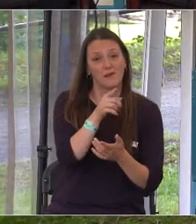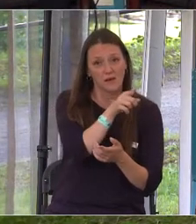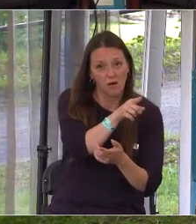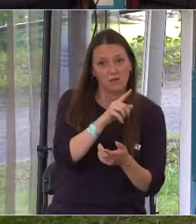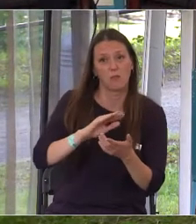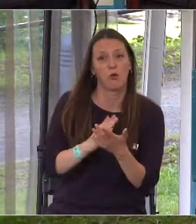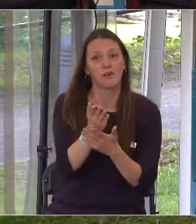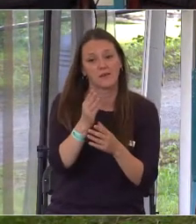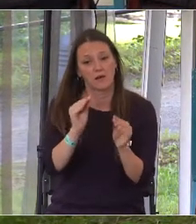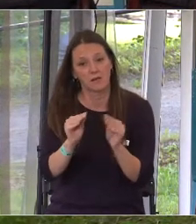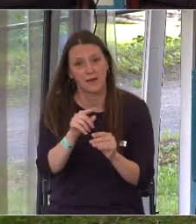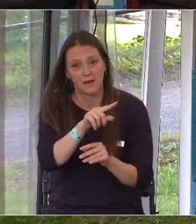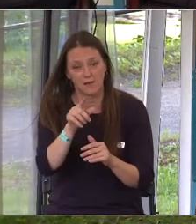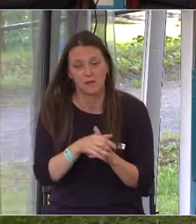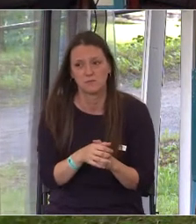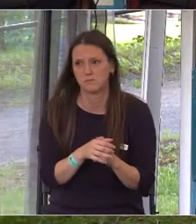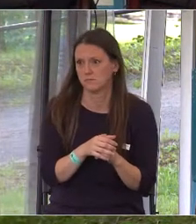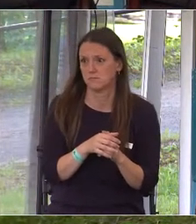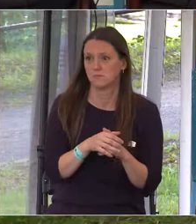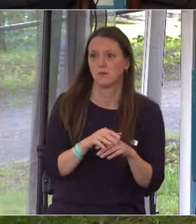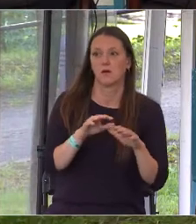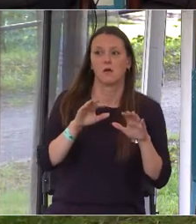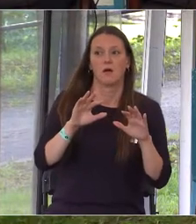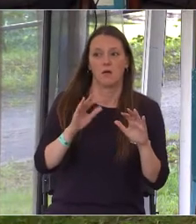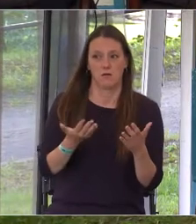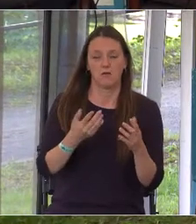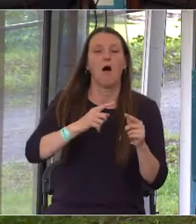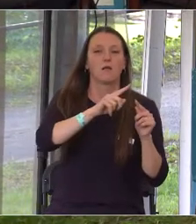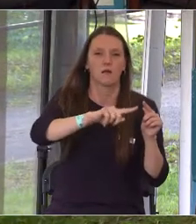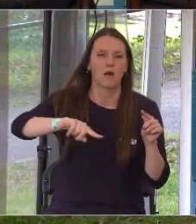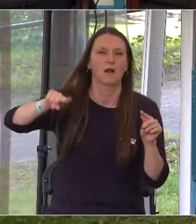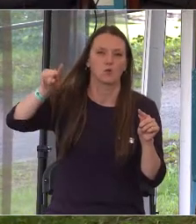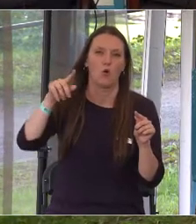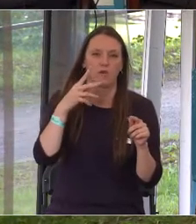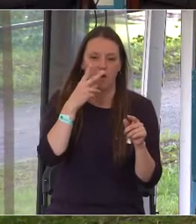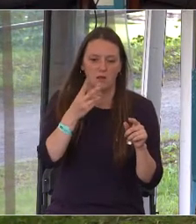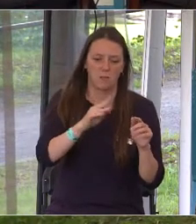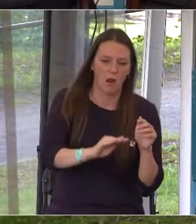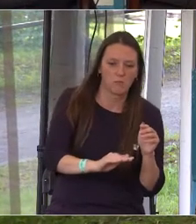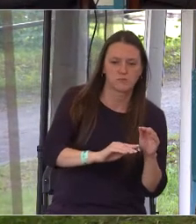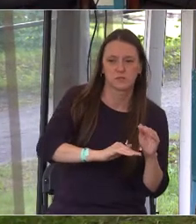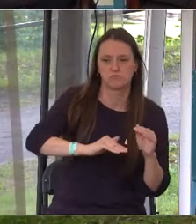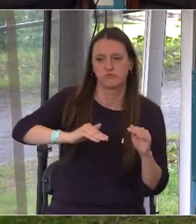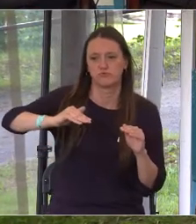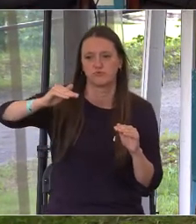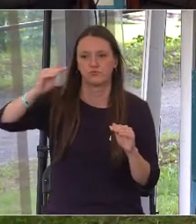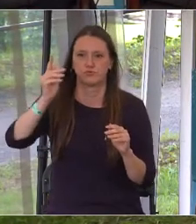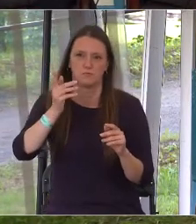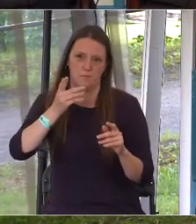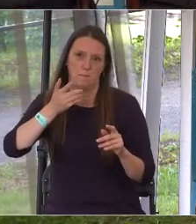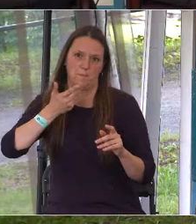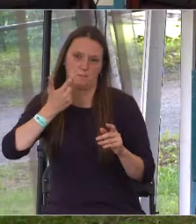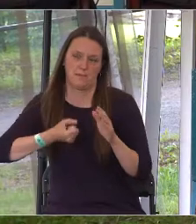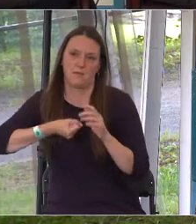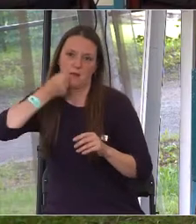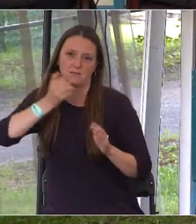we imagine our projection that it starts early childhood and then ends up, it's the address of the rest of the world,